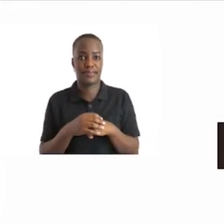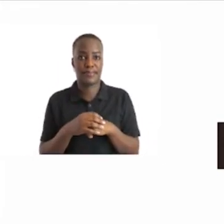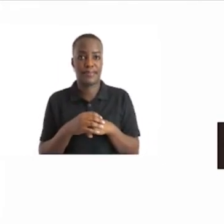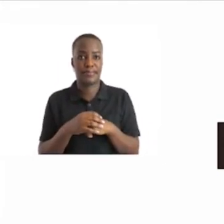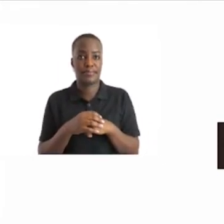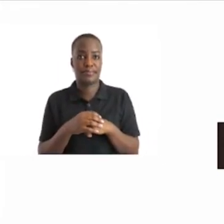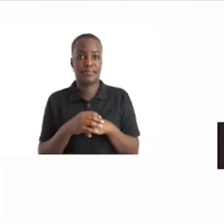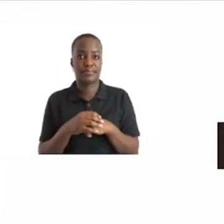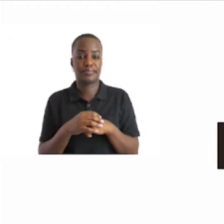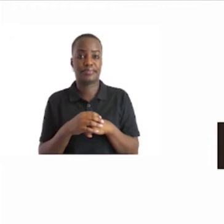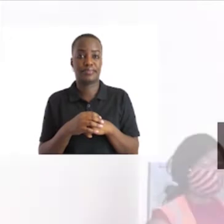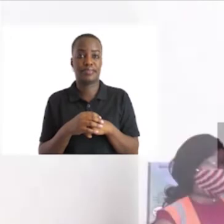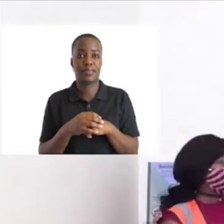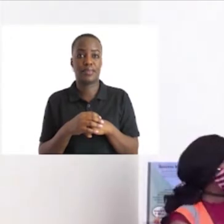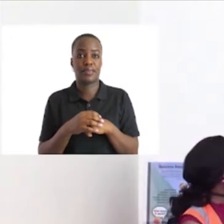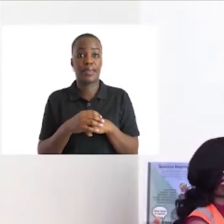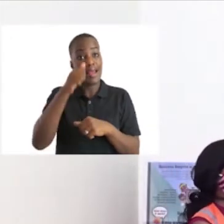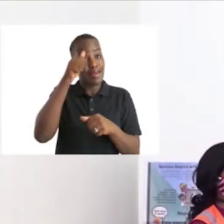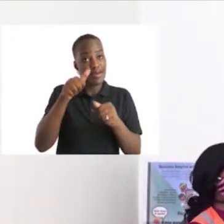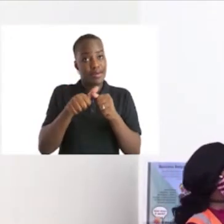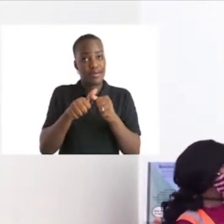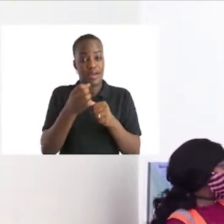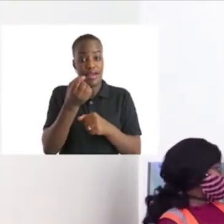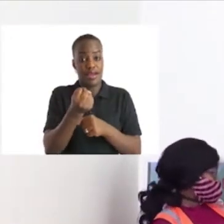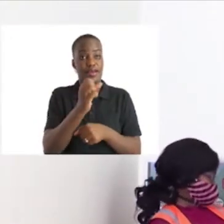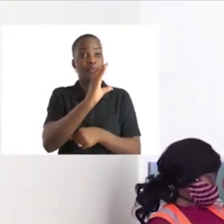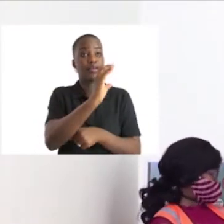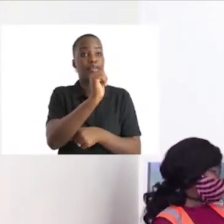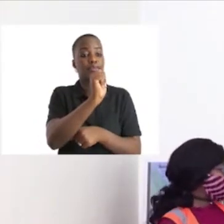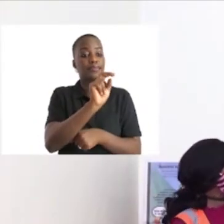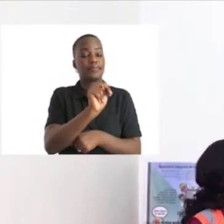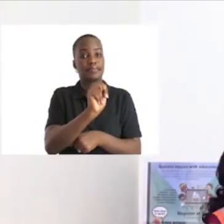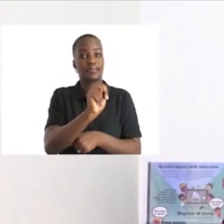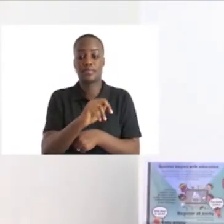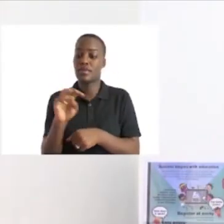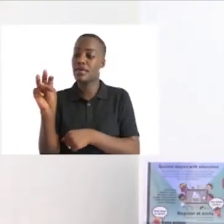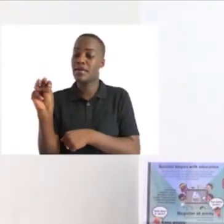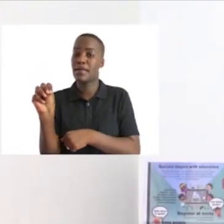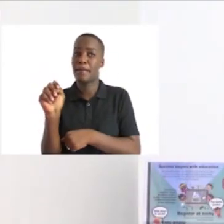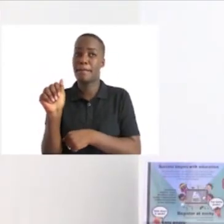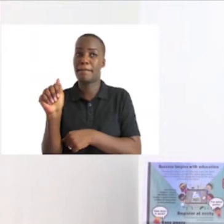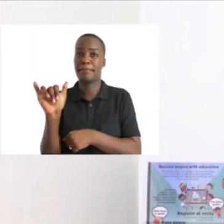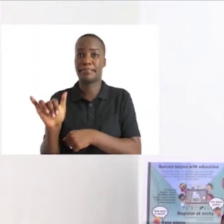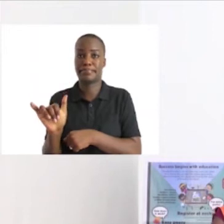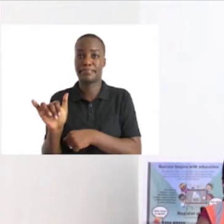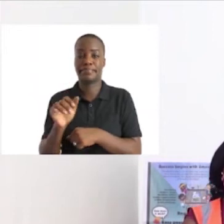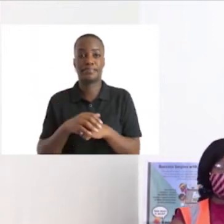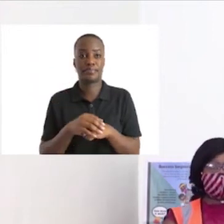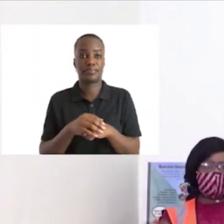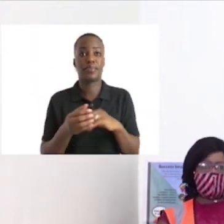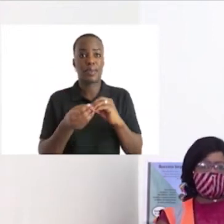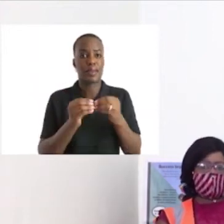Let's take a look at the board now. Remember, we have our word can and may. For